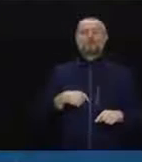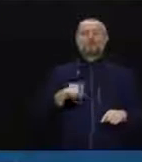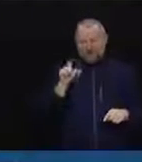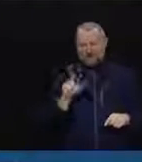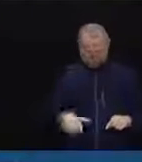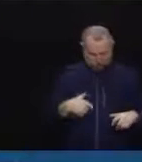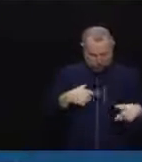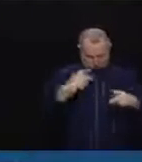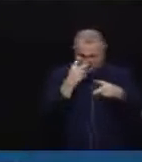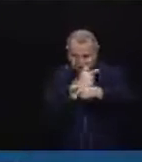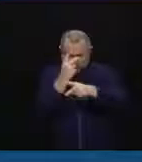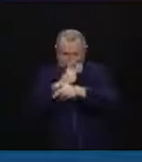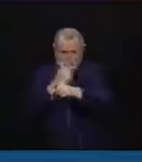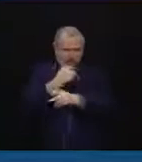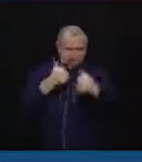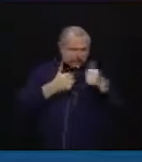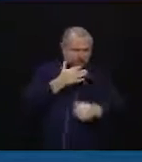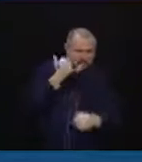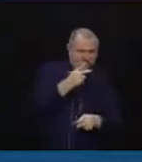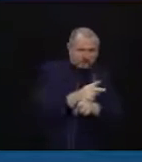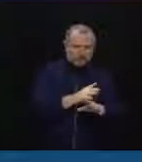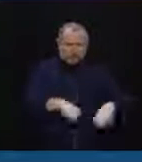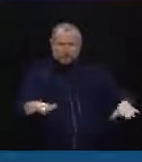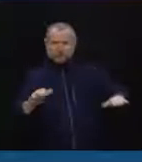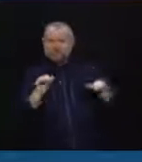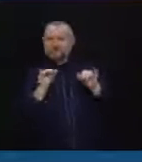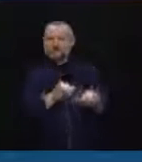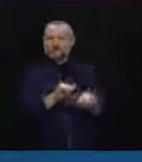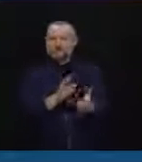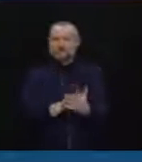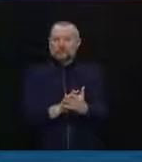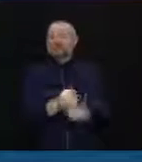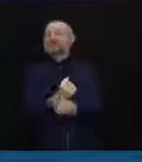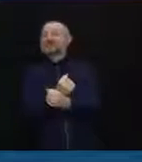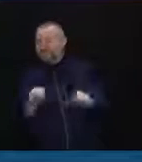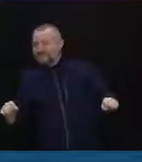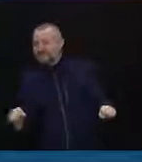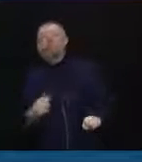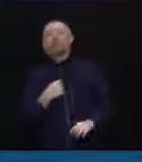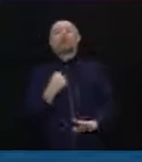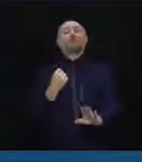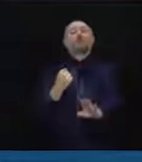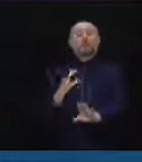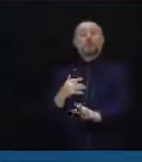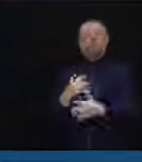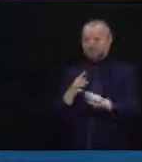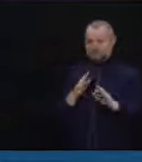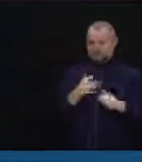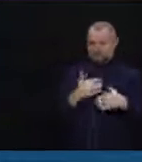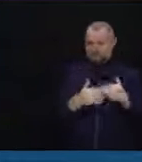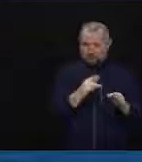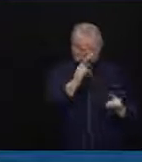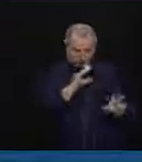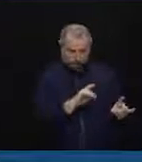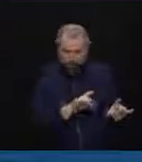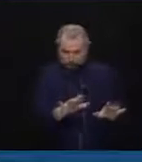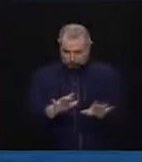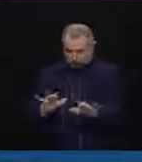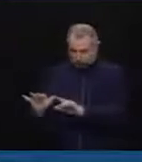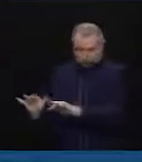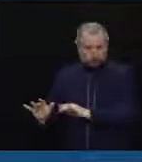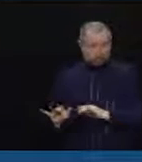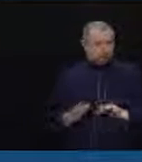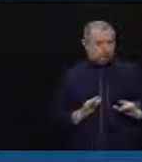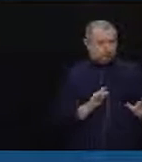and safe. Therefore, after the break, after we had kids tested, we are going to make an assessment